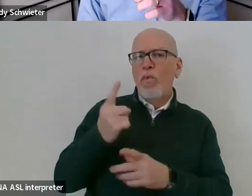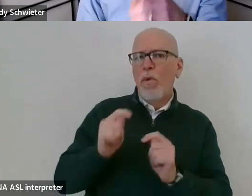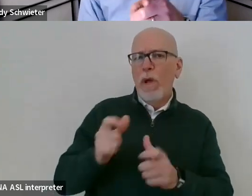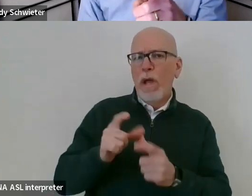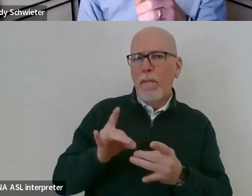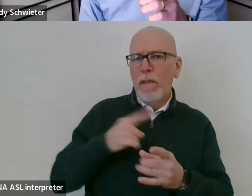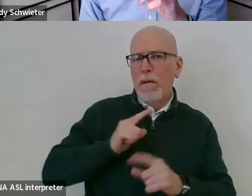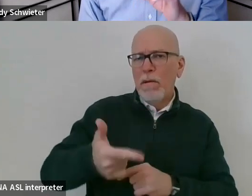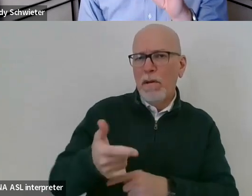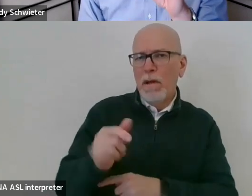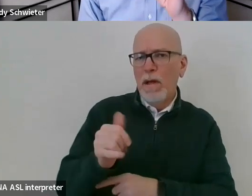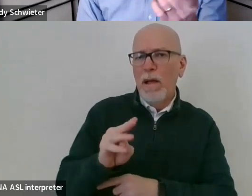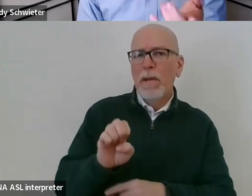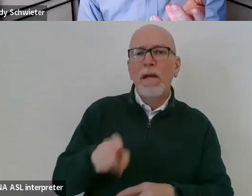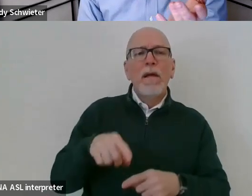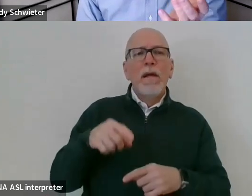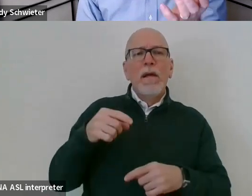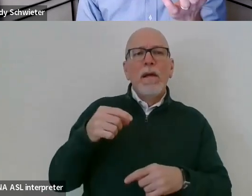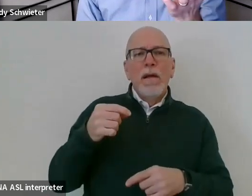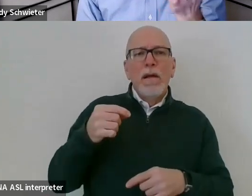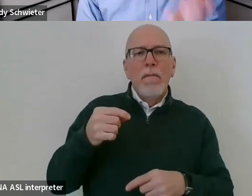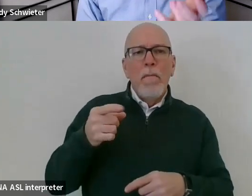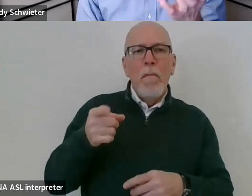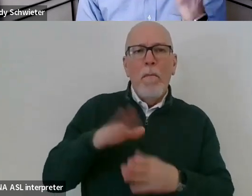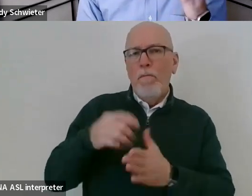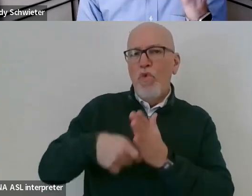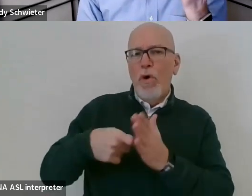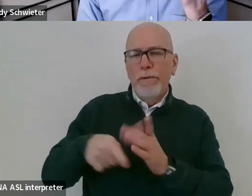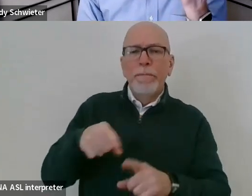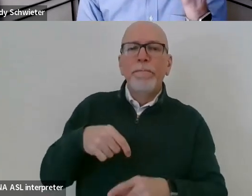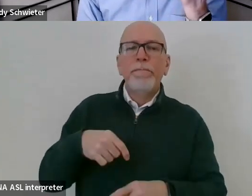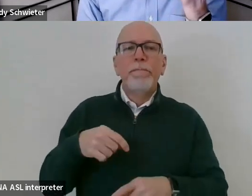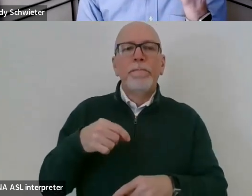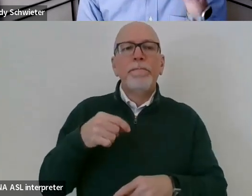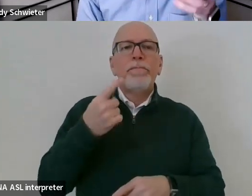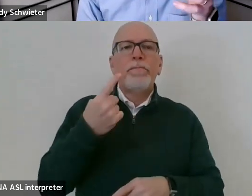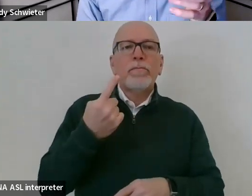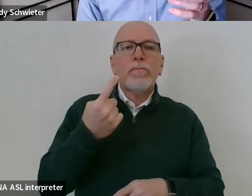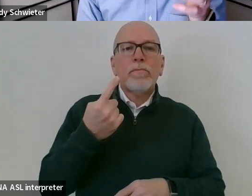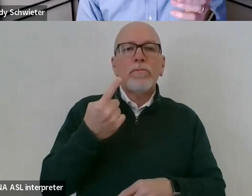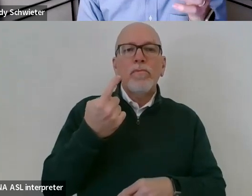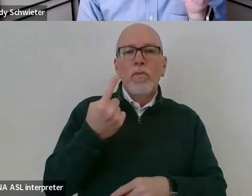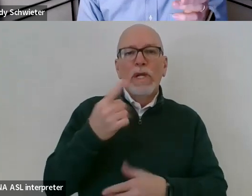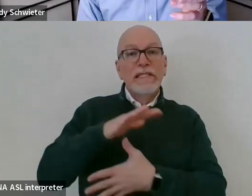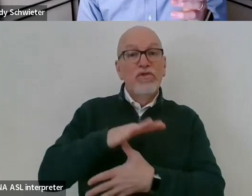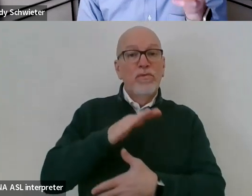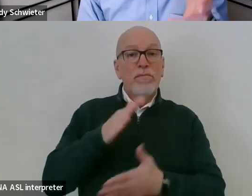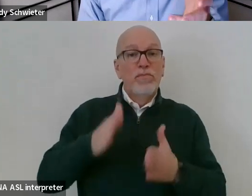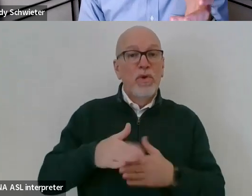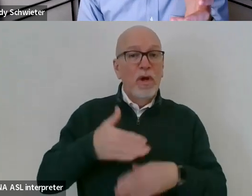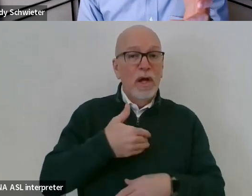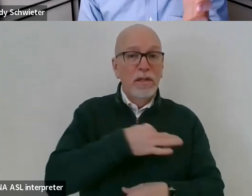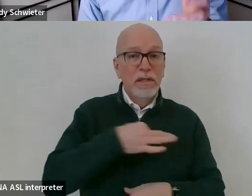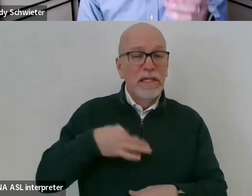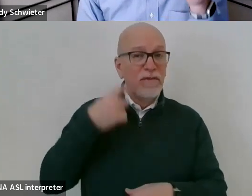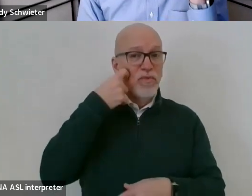and then sure. Then to you, Jaime, on the cost front. One of a senior member of our staff